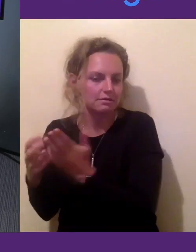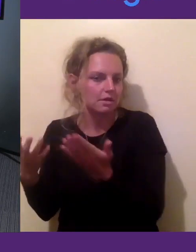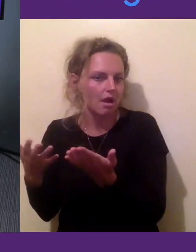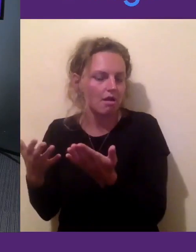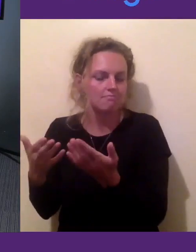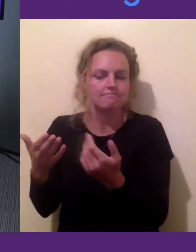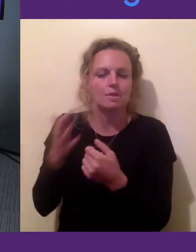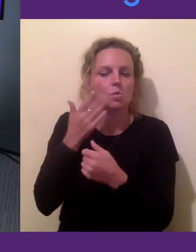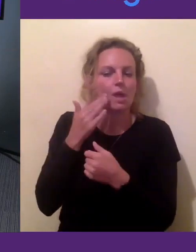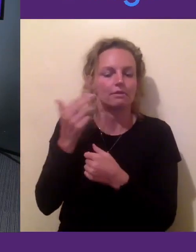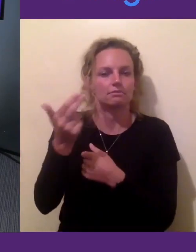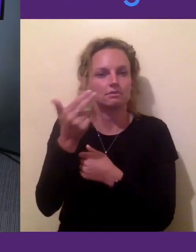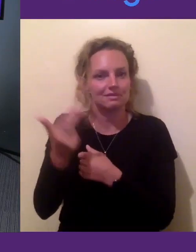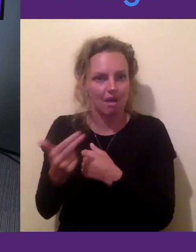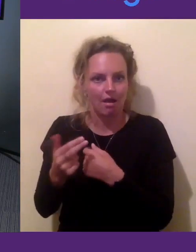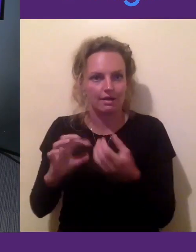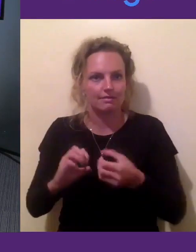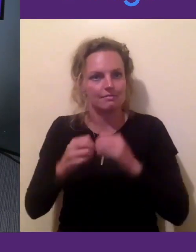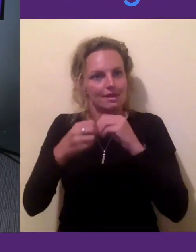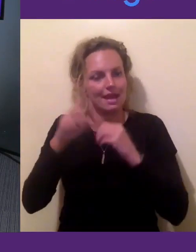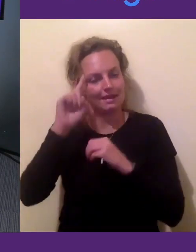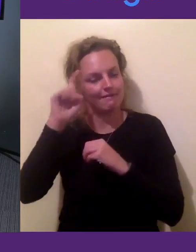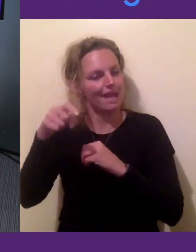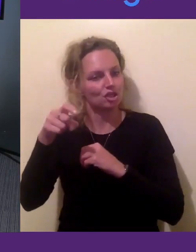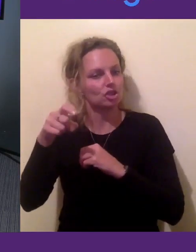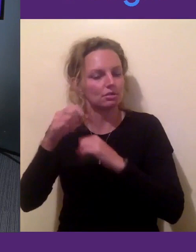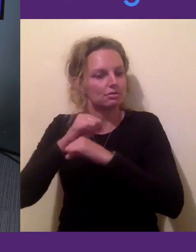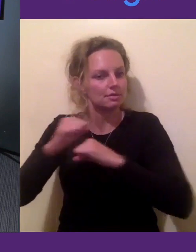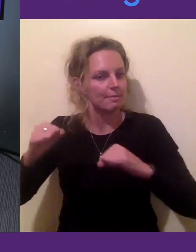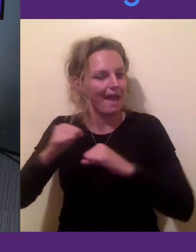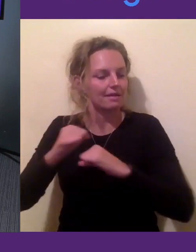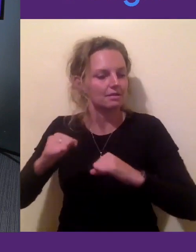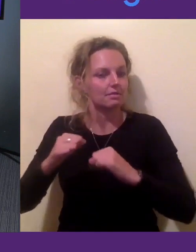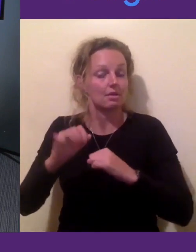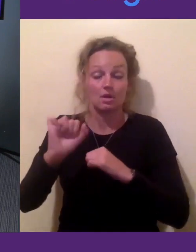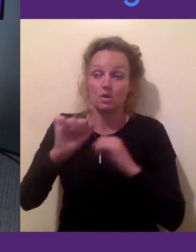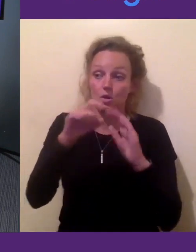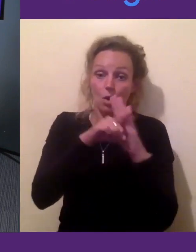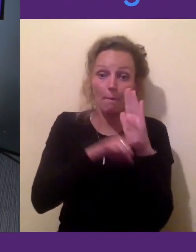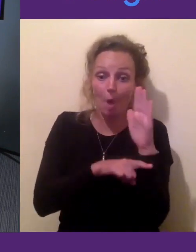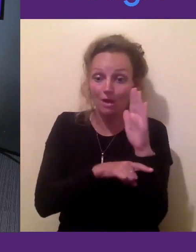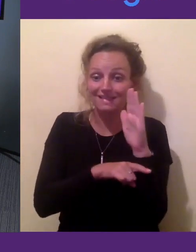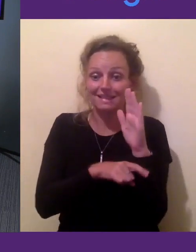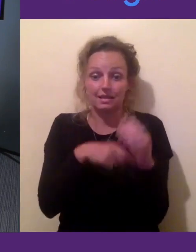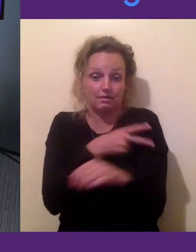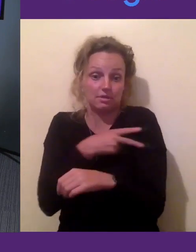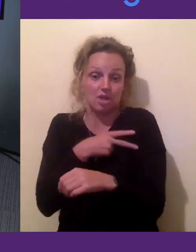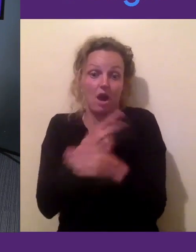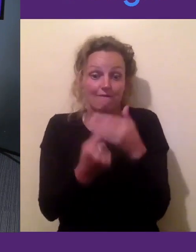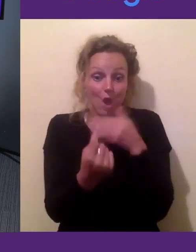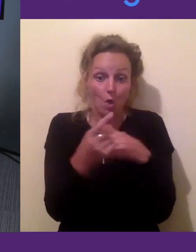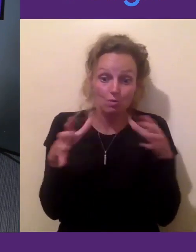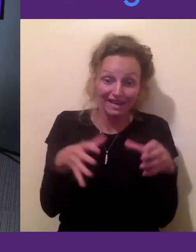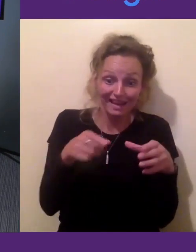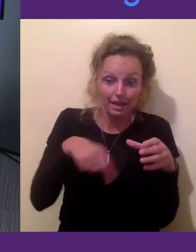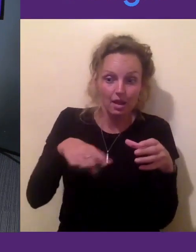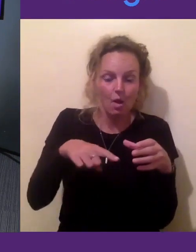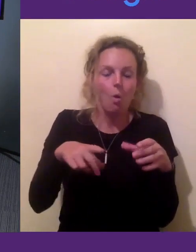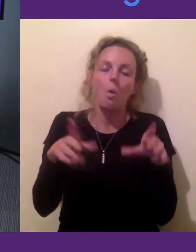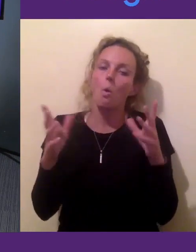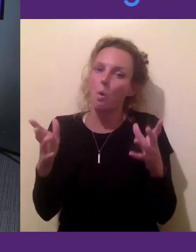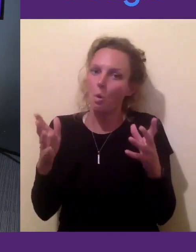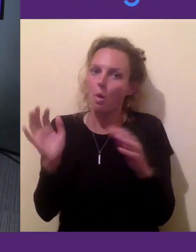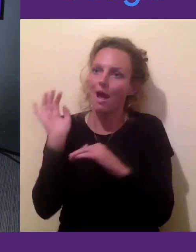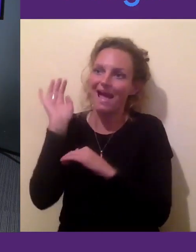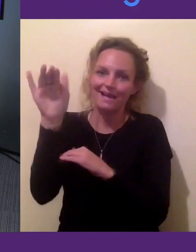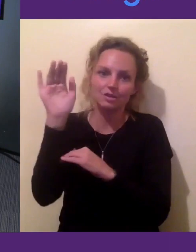your policy kind of extend beyond employees and the internal staff? Can anyone speak